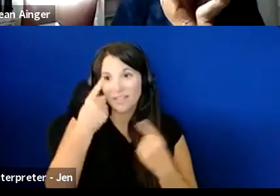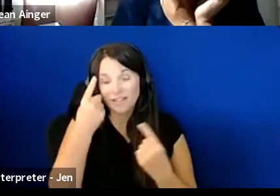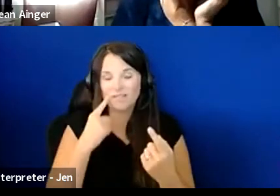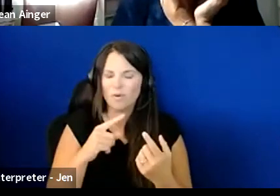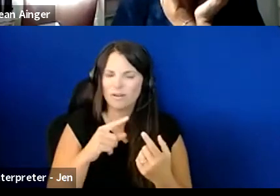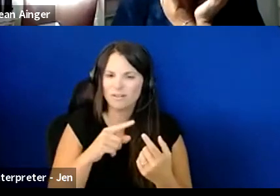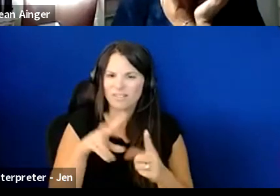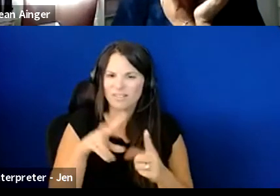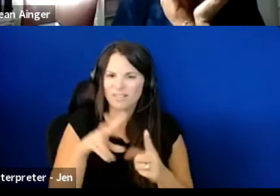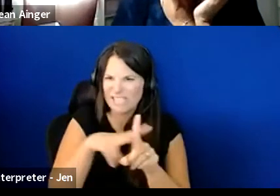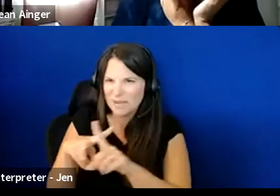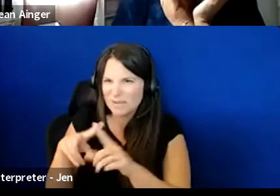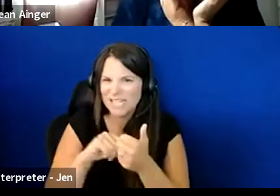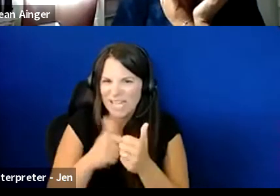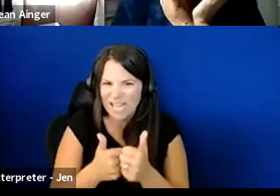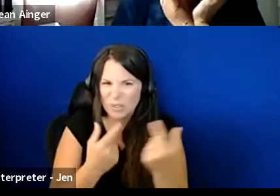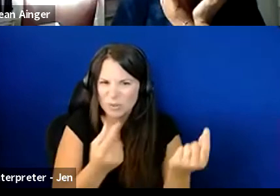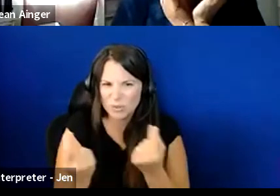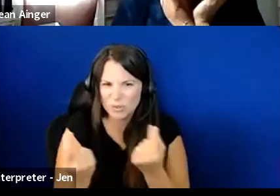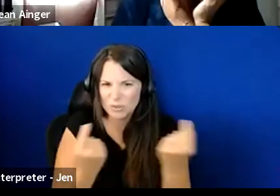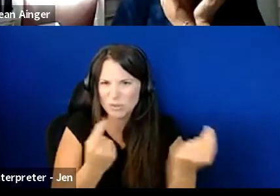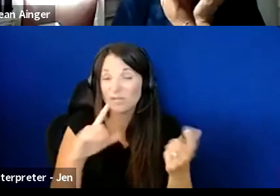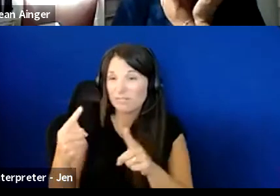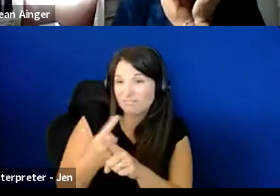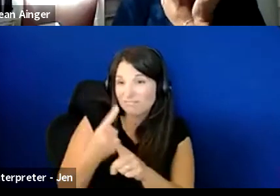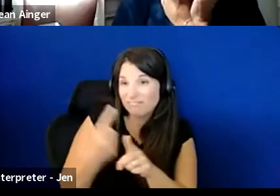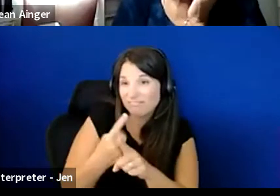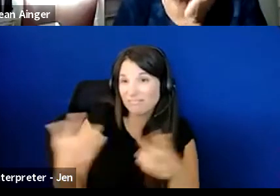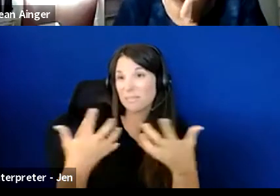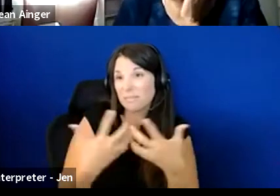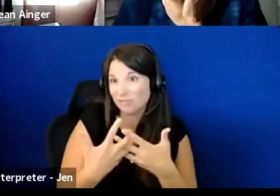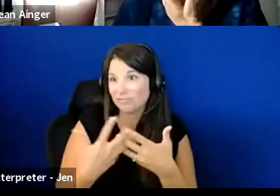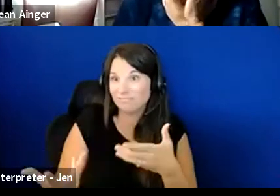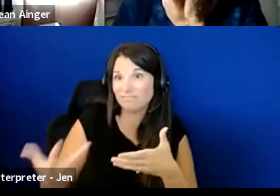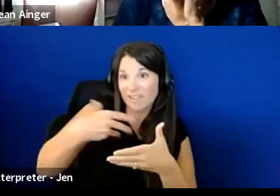and how to proper